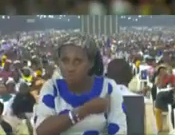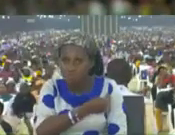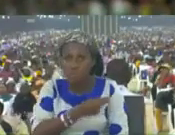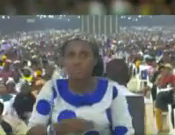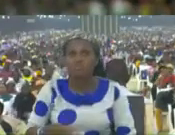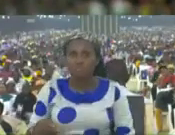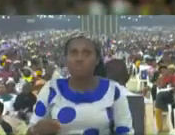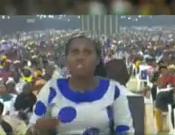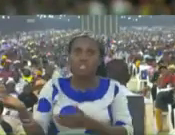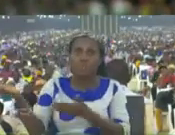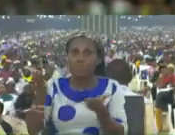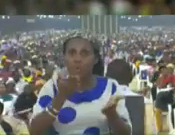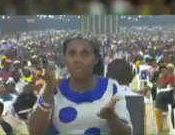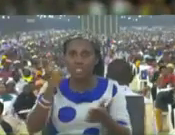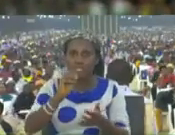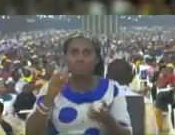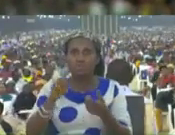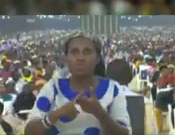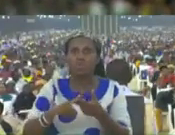And they brought him to this camp.